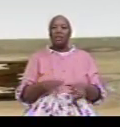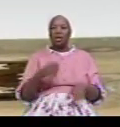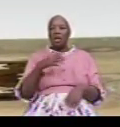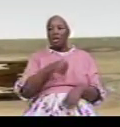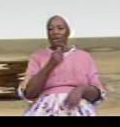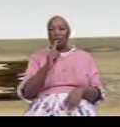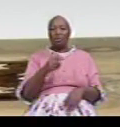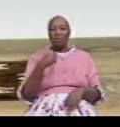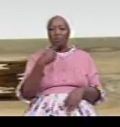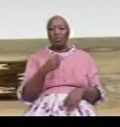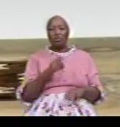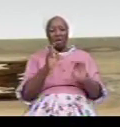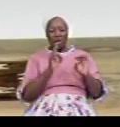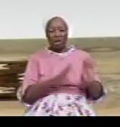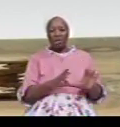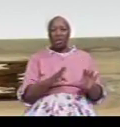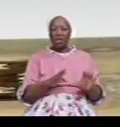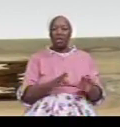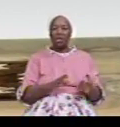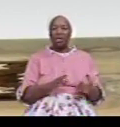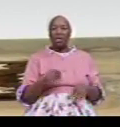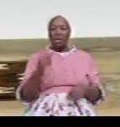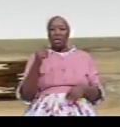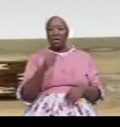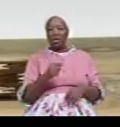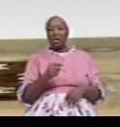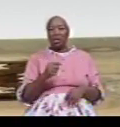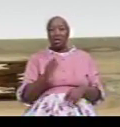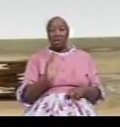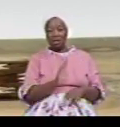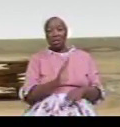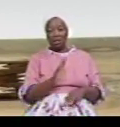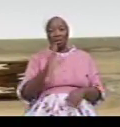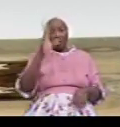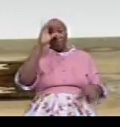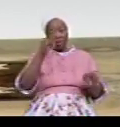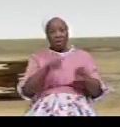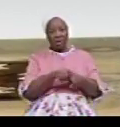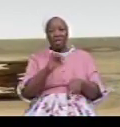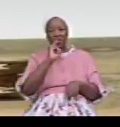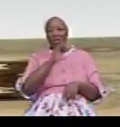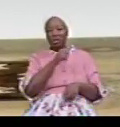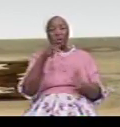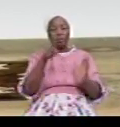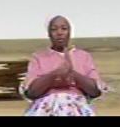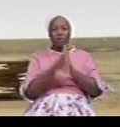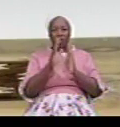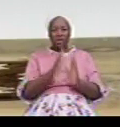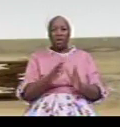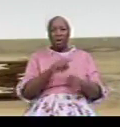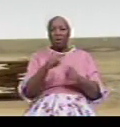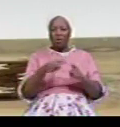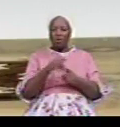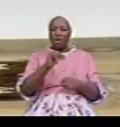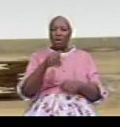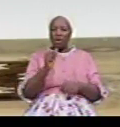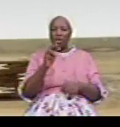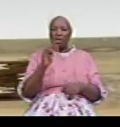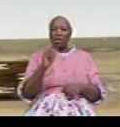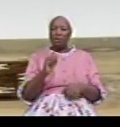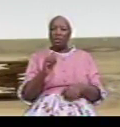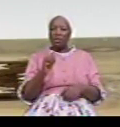hateth his brother is a murderer. When James said, you kill, it doesn't